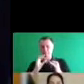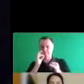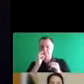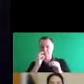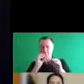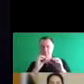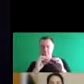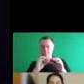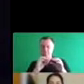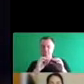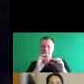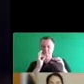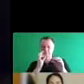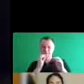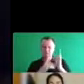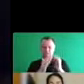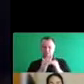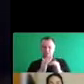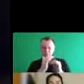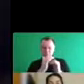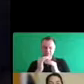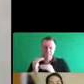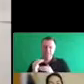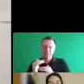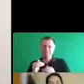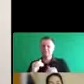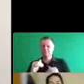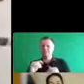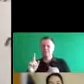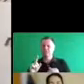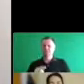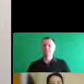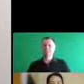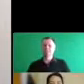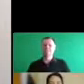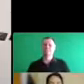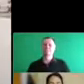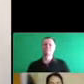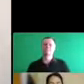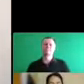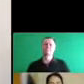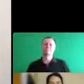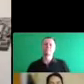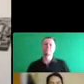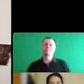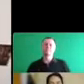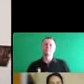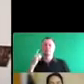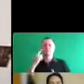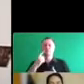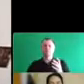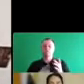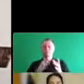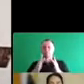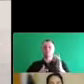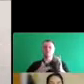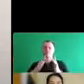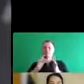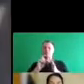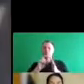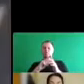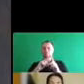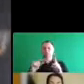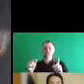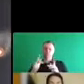sort of discussions about what they would look like, this thing that you had originally were just playing with in a digital fashion, what they would look like in